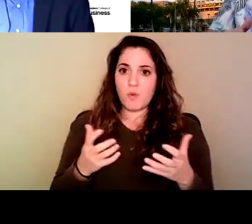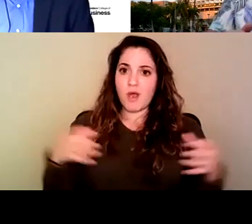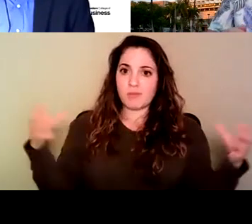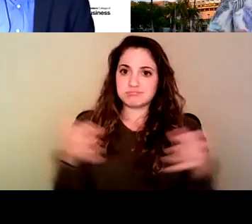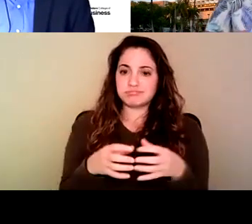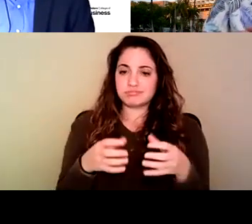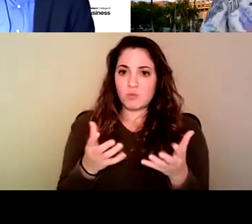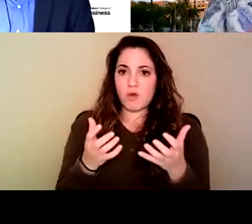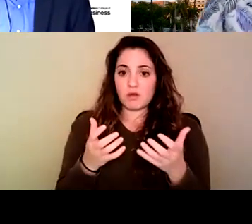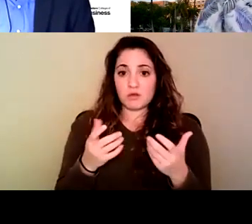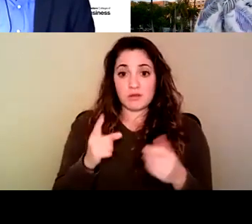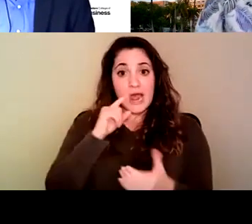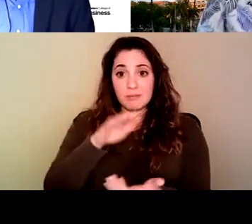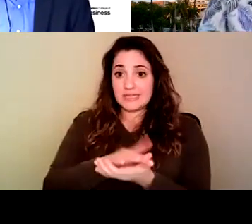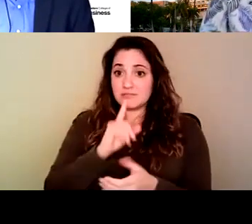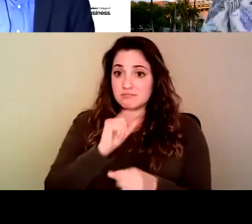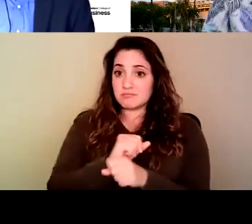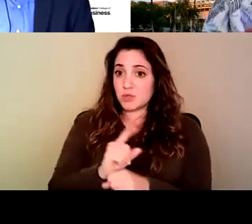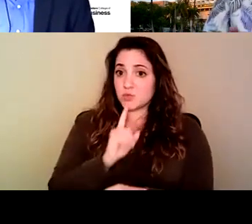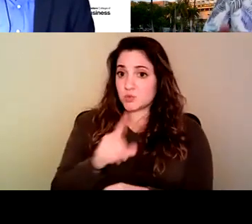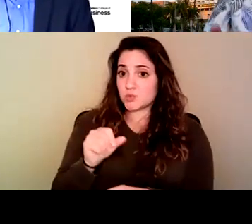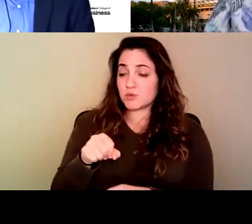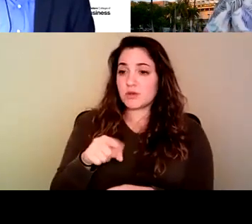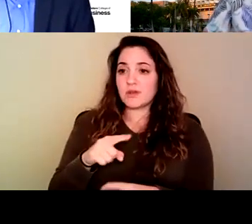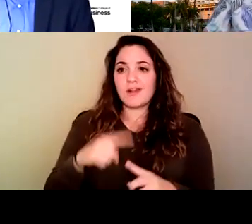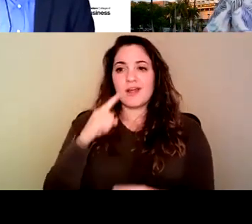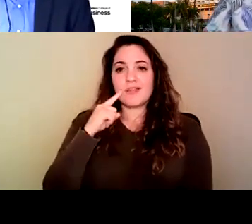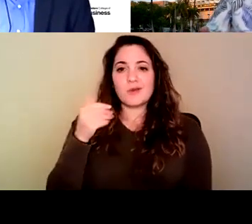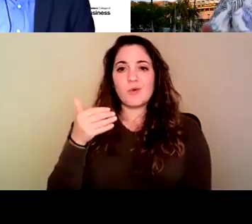I believe that's the case. And I believe that over time,